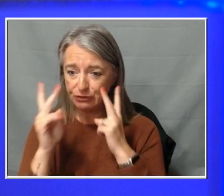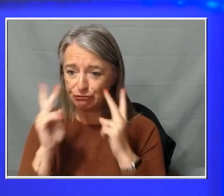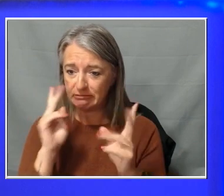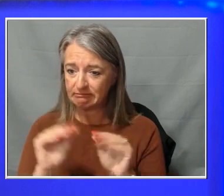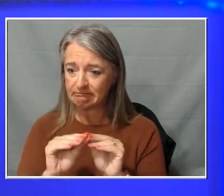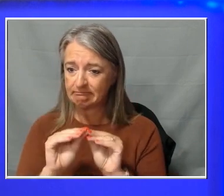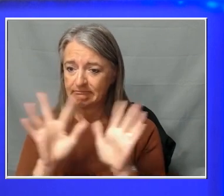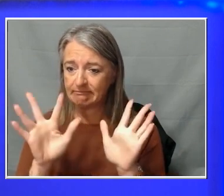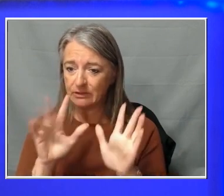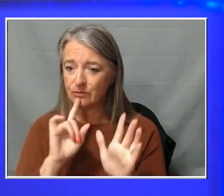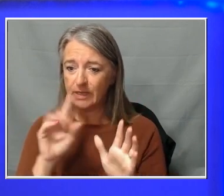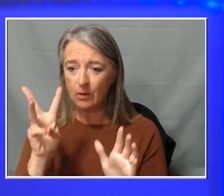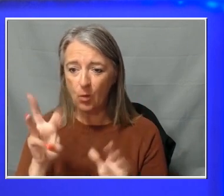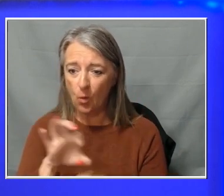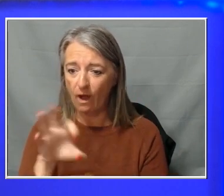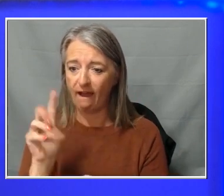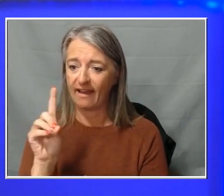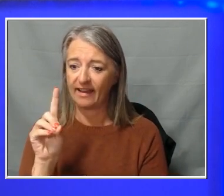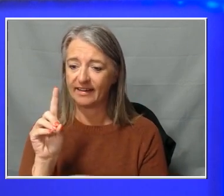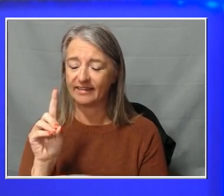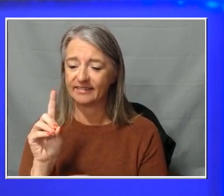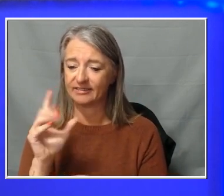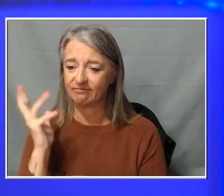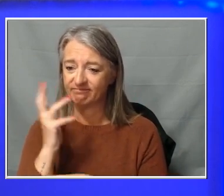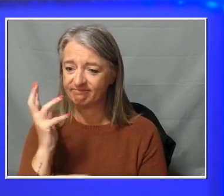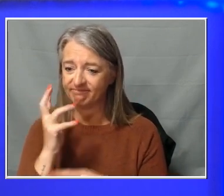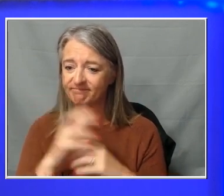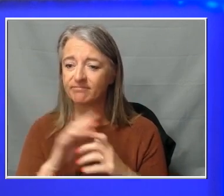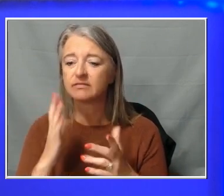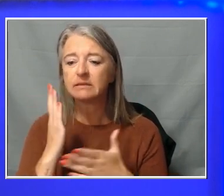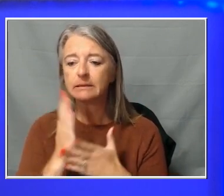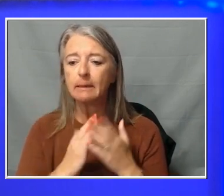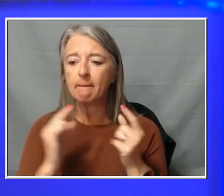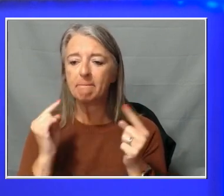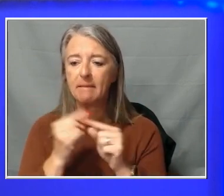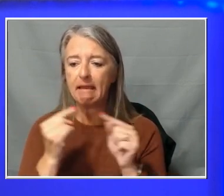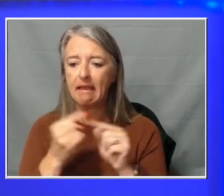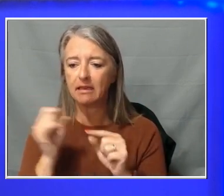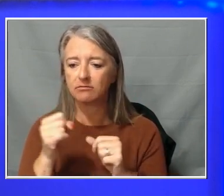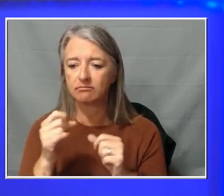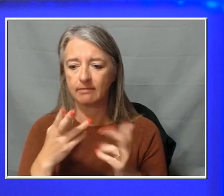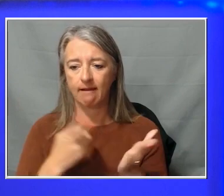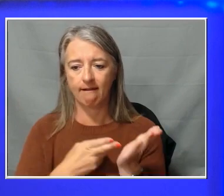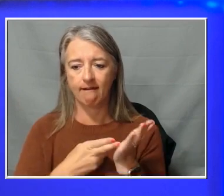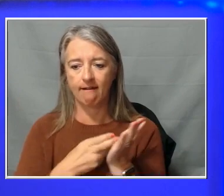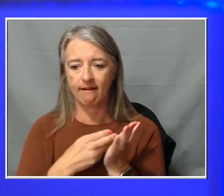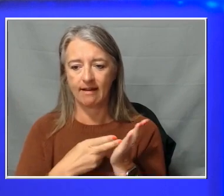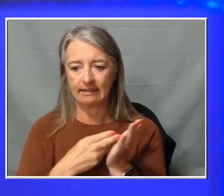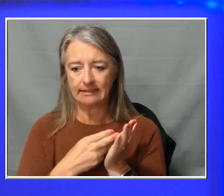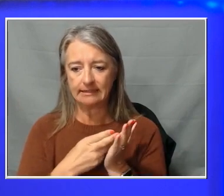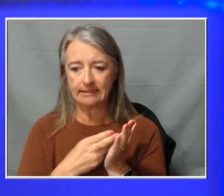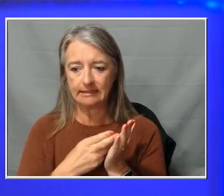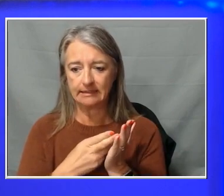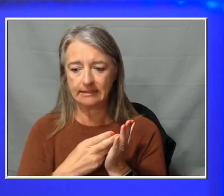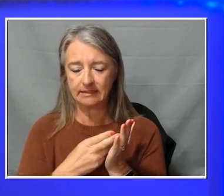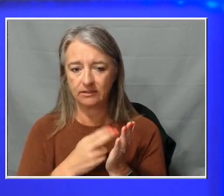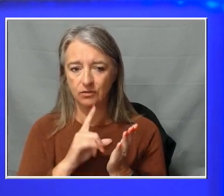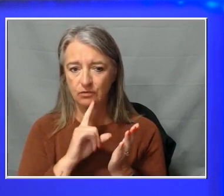really wild. And then there was some pain, but quite honestly, it was a